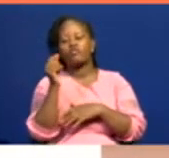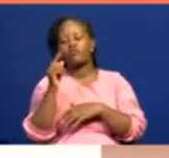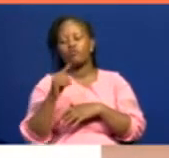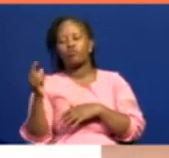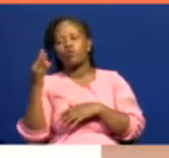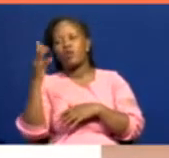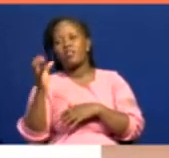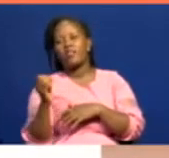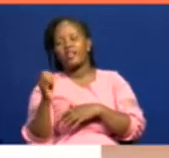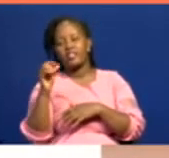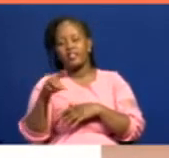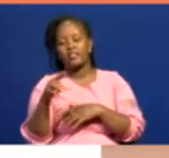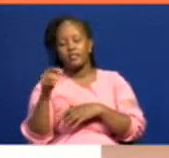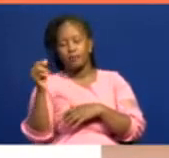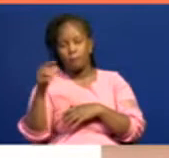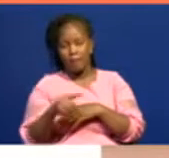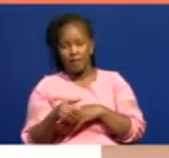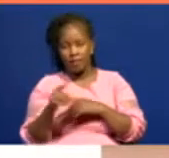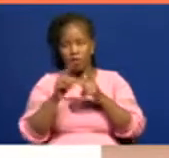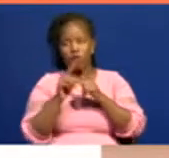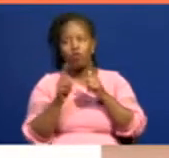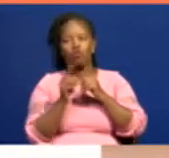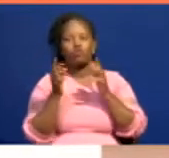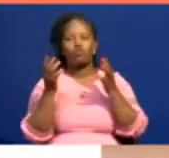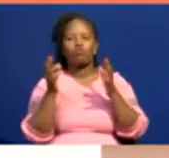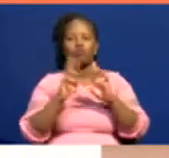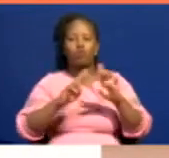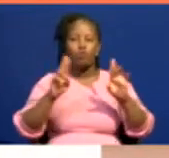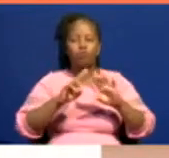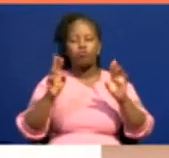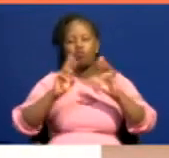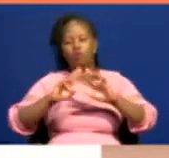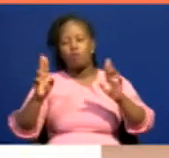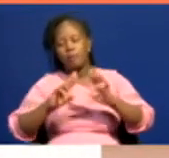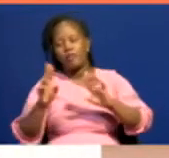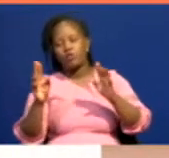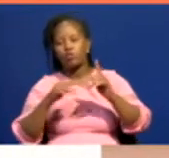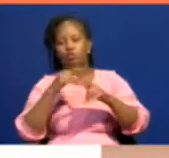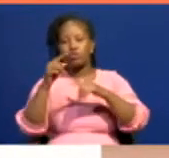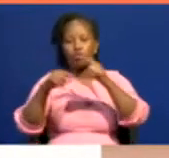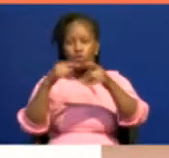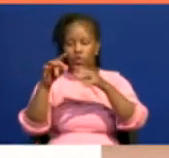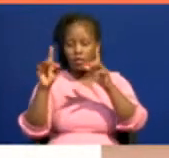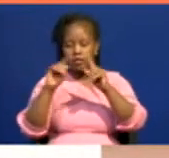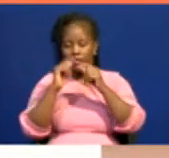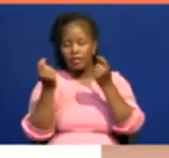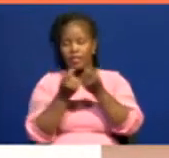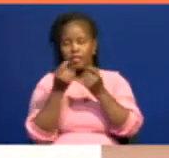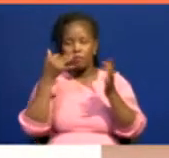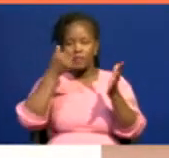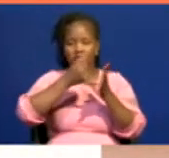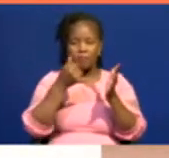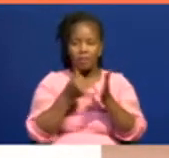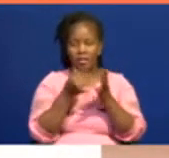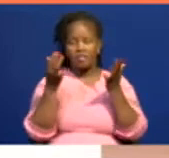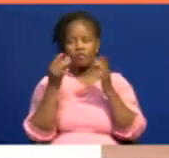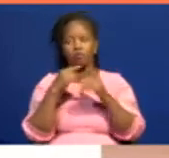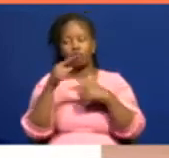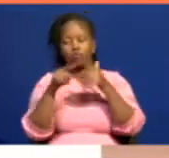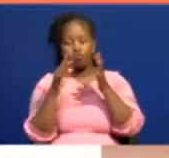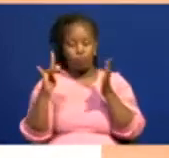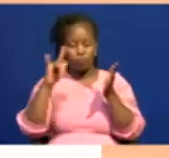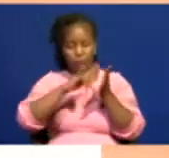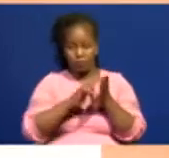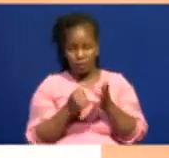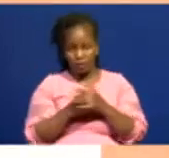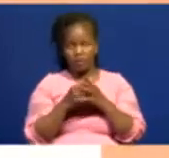Now, preparations for the event are in top gear, and teams which will take part continue to arrive in Nairobi. The six-day tournament has attracted